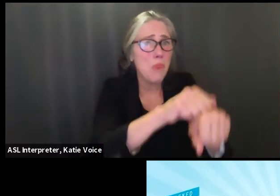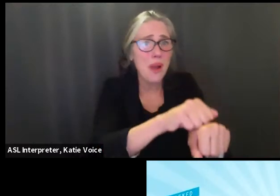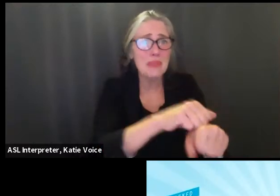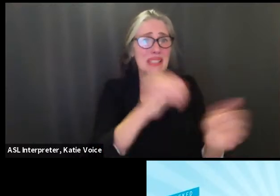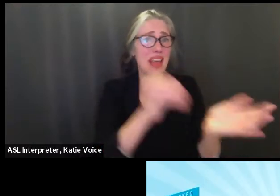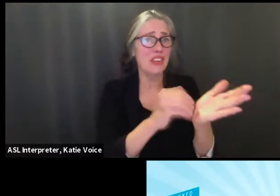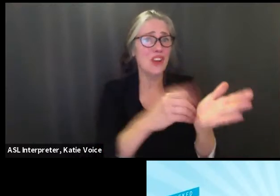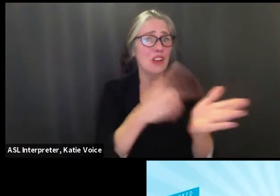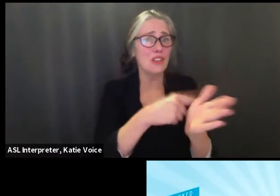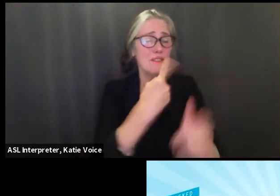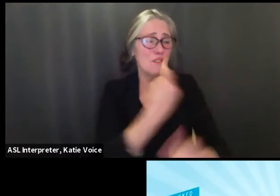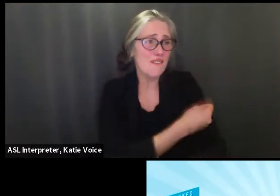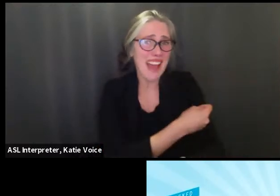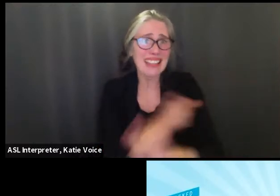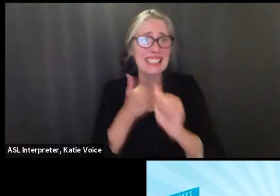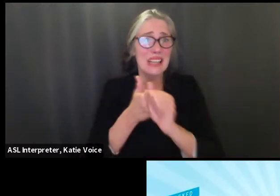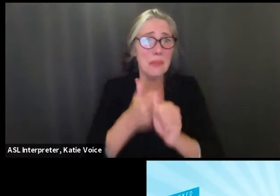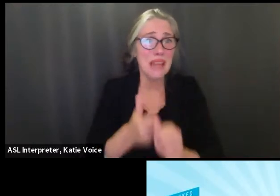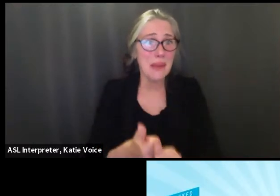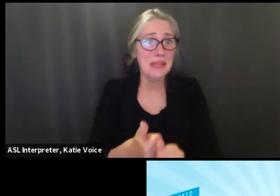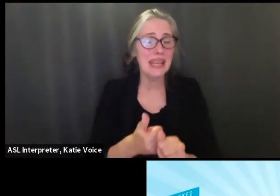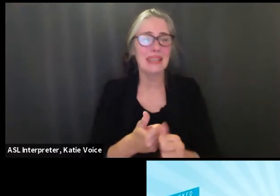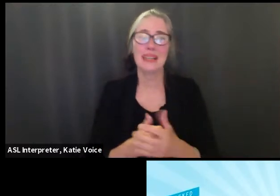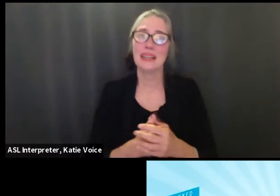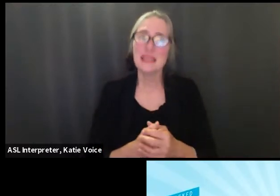So I just want us to be